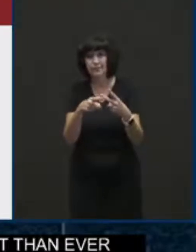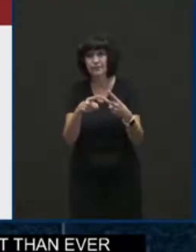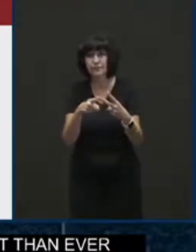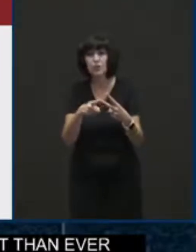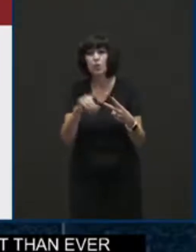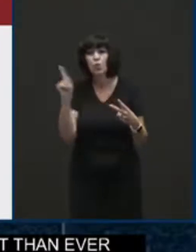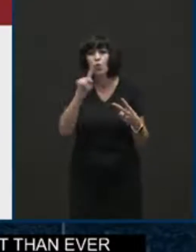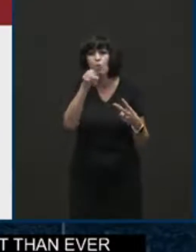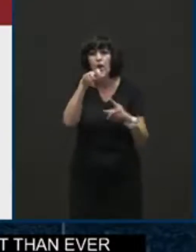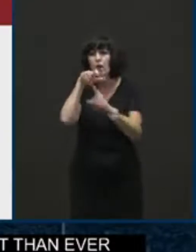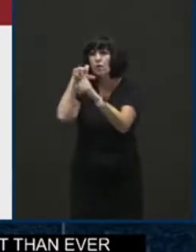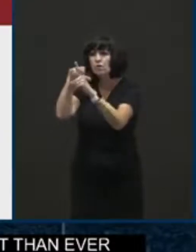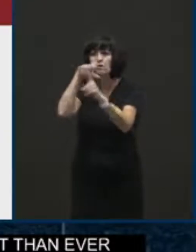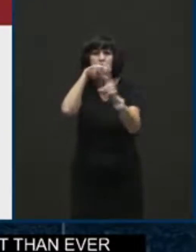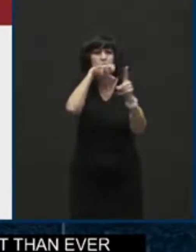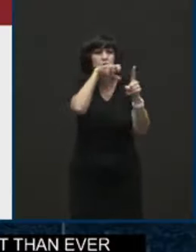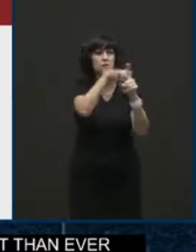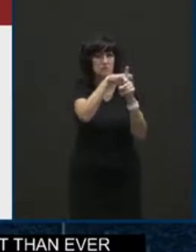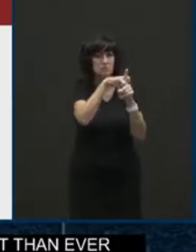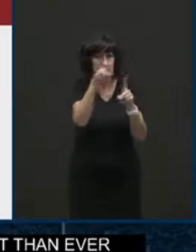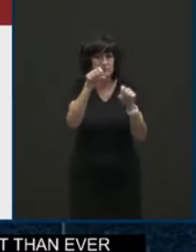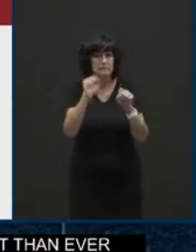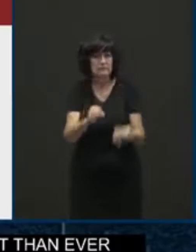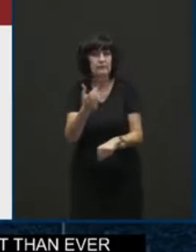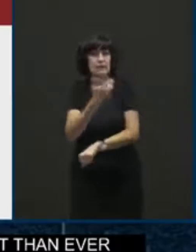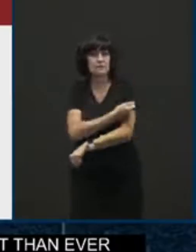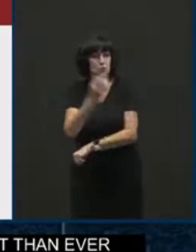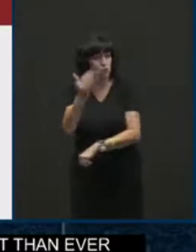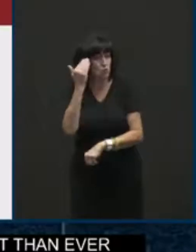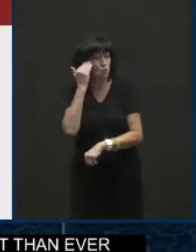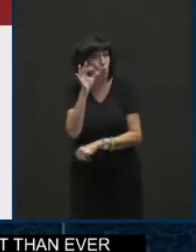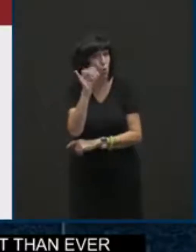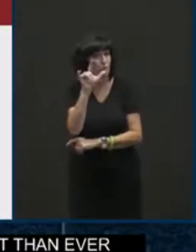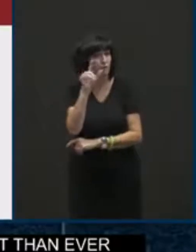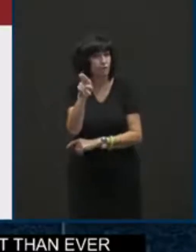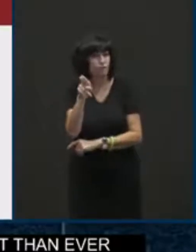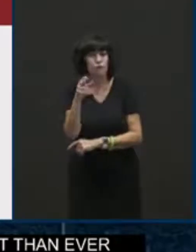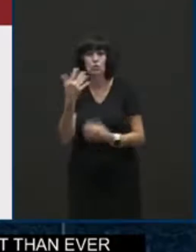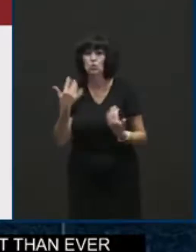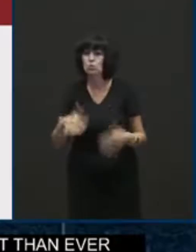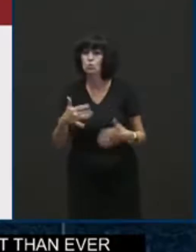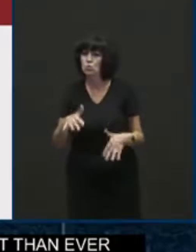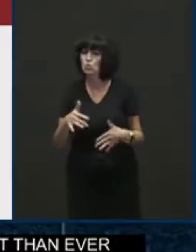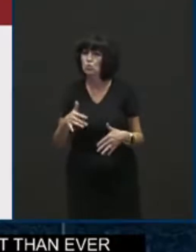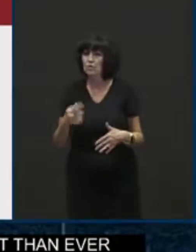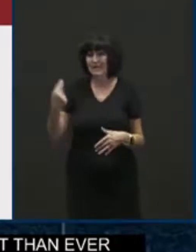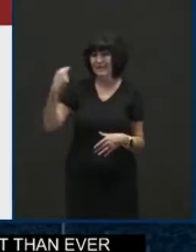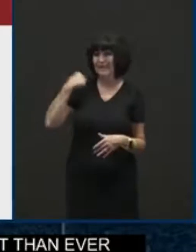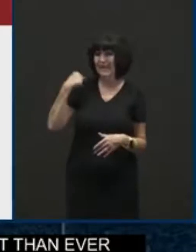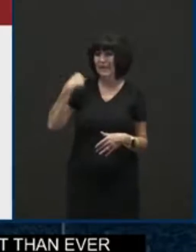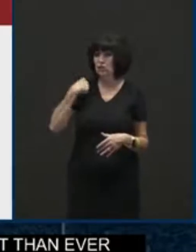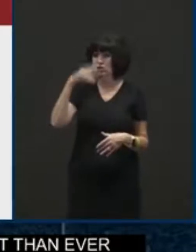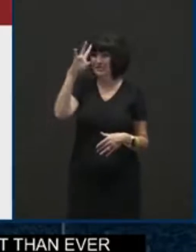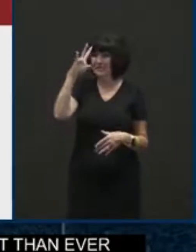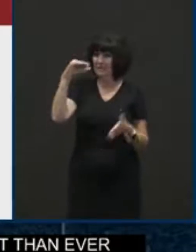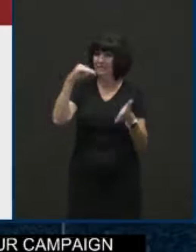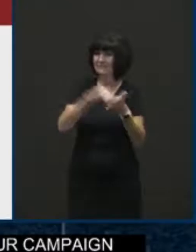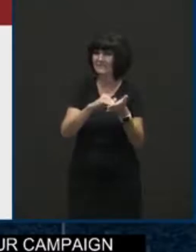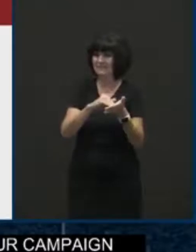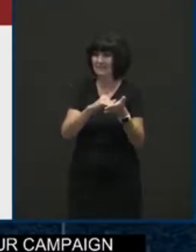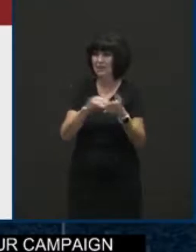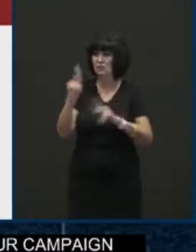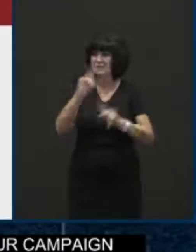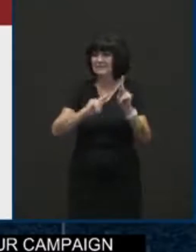flu vaccine. We know that flu is a highly contagious infection. Last year, we had more than 7,000 Delawareans who got the flu.